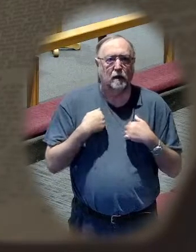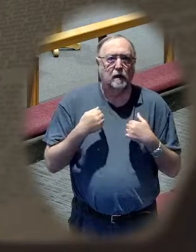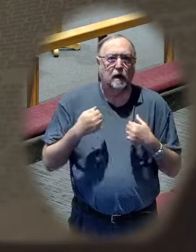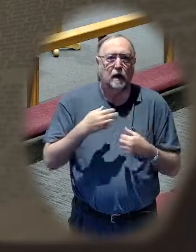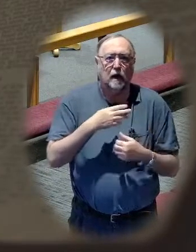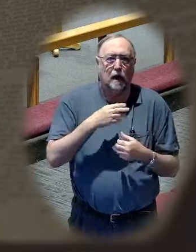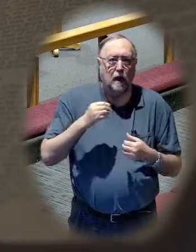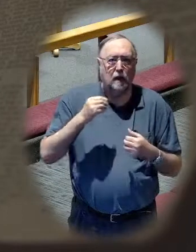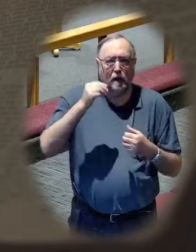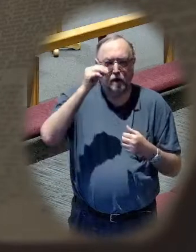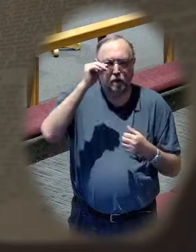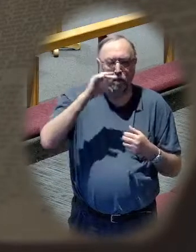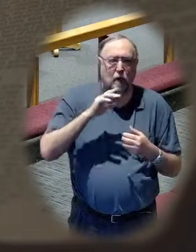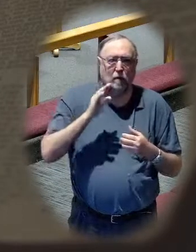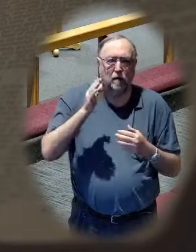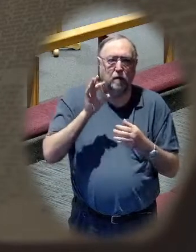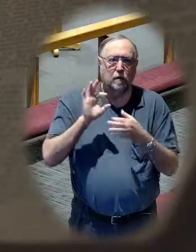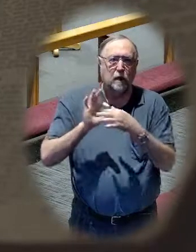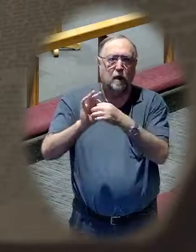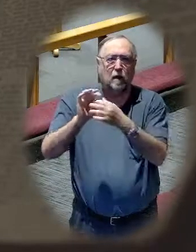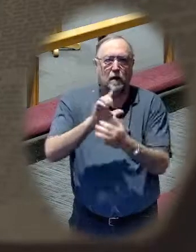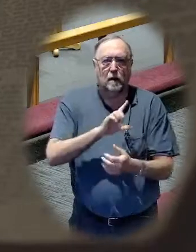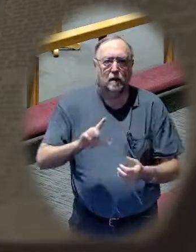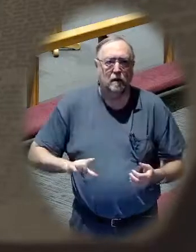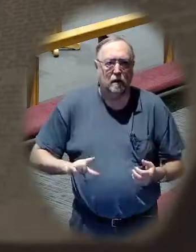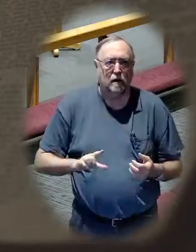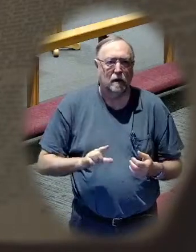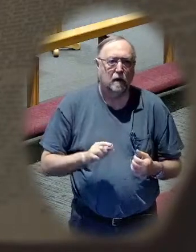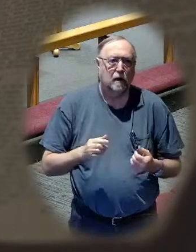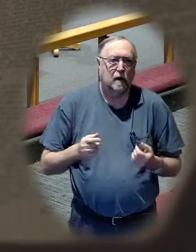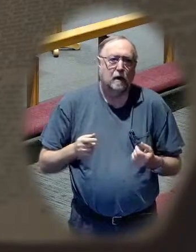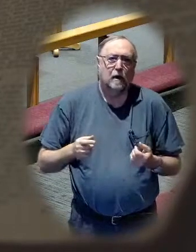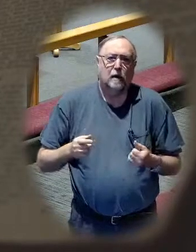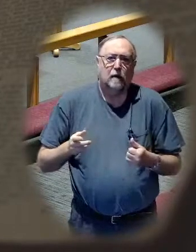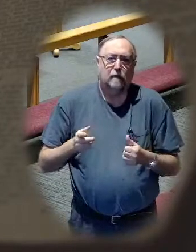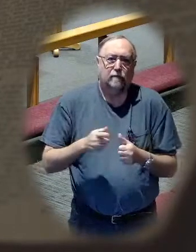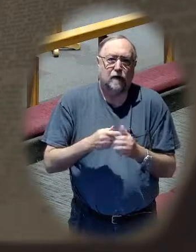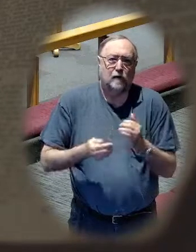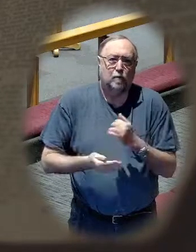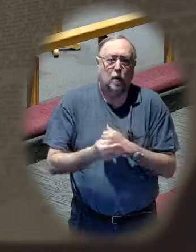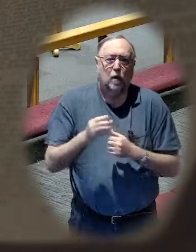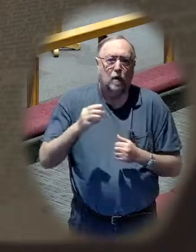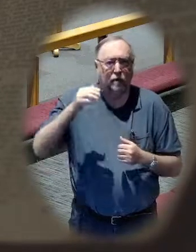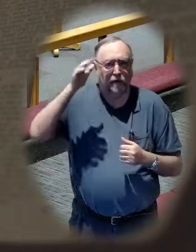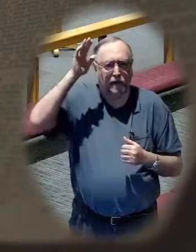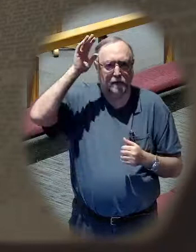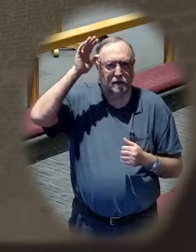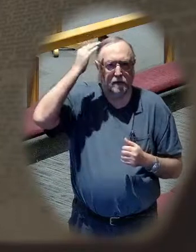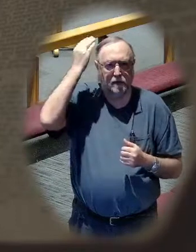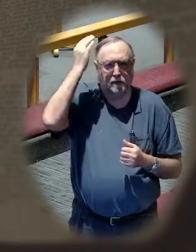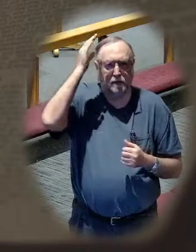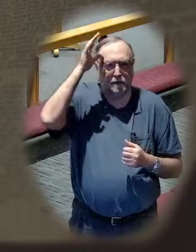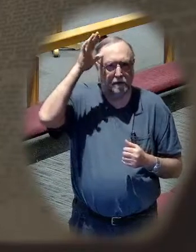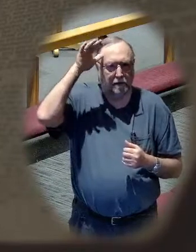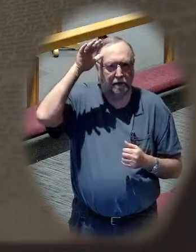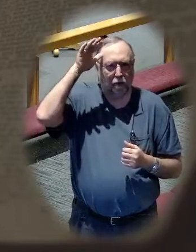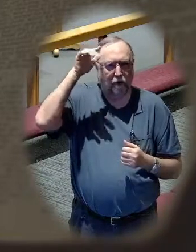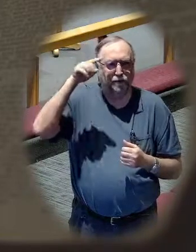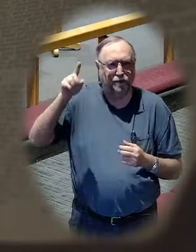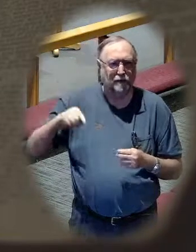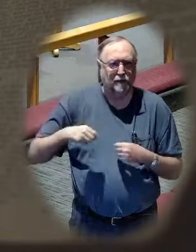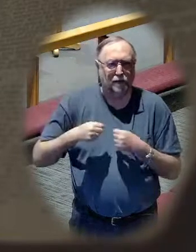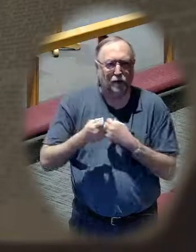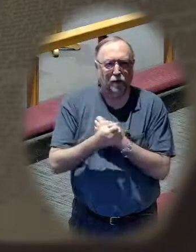Lord's. Every firstborn of a donkey you shall redeem with a lamb. Or if you will not redeem